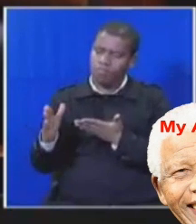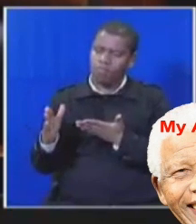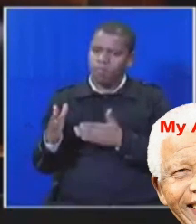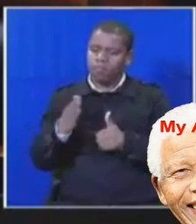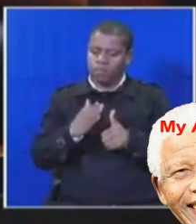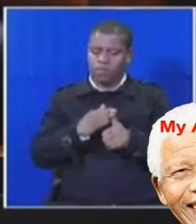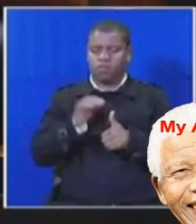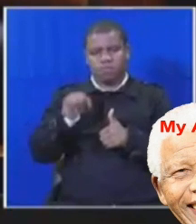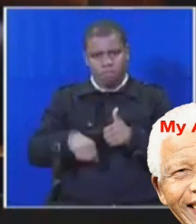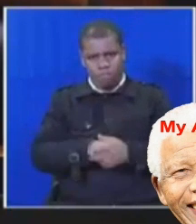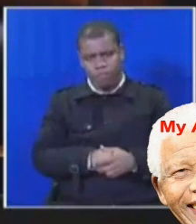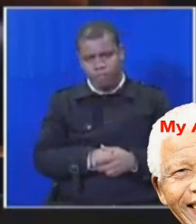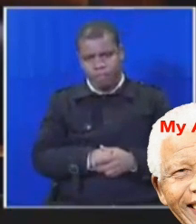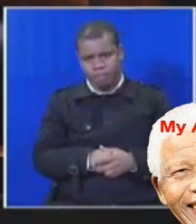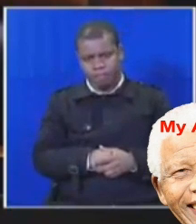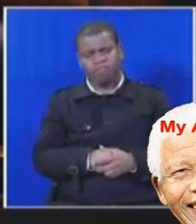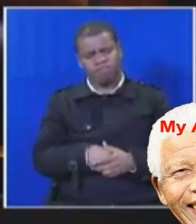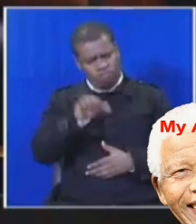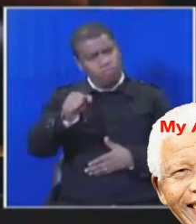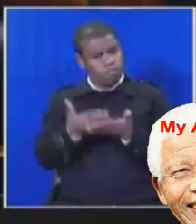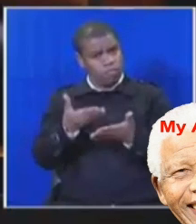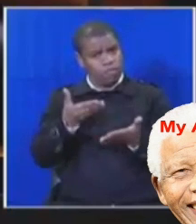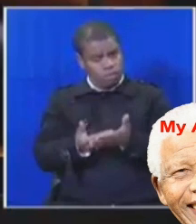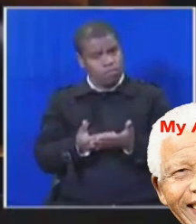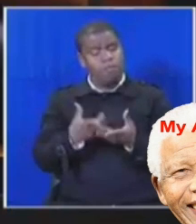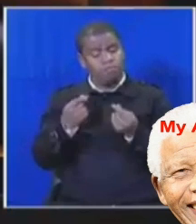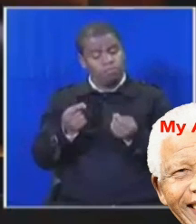already? You can do it.